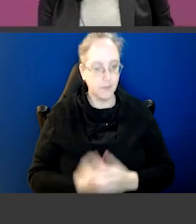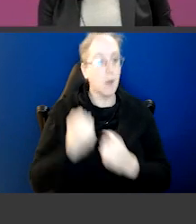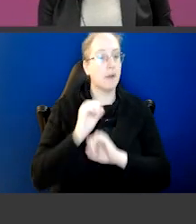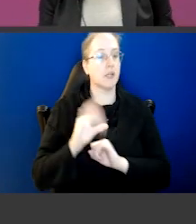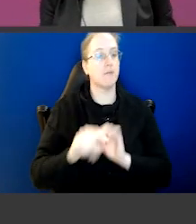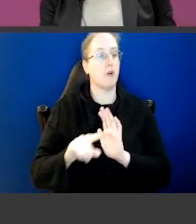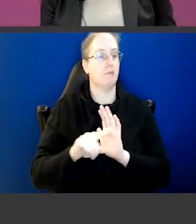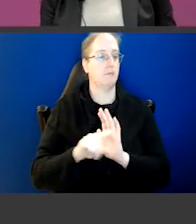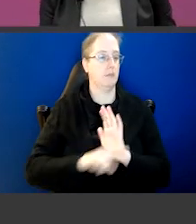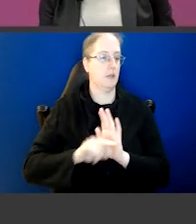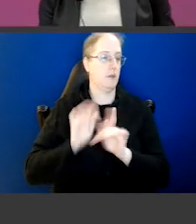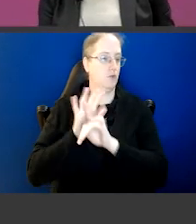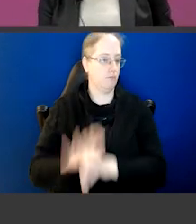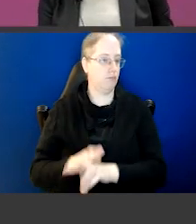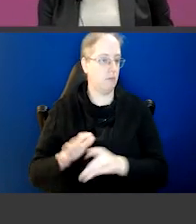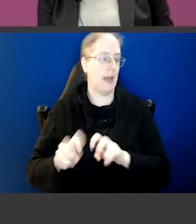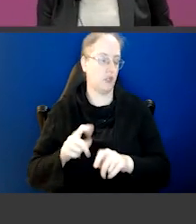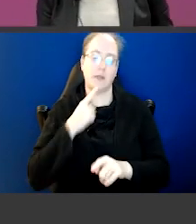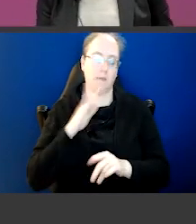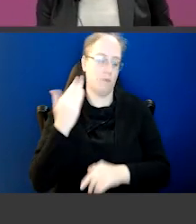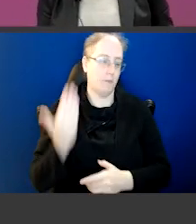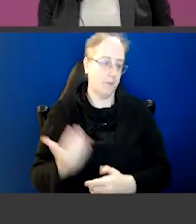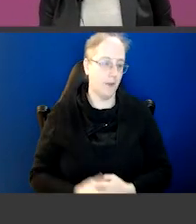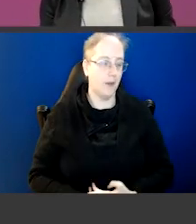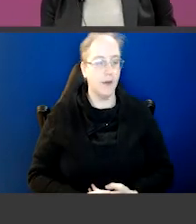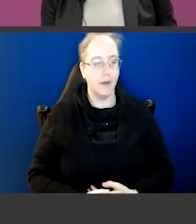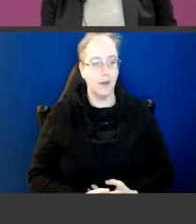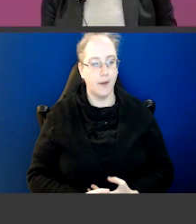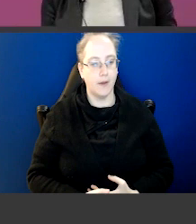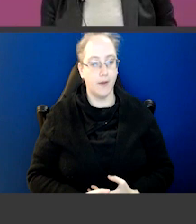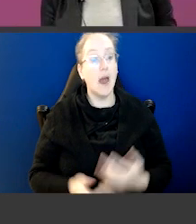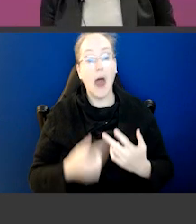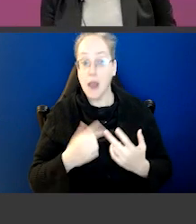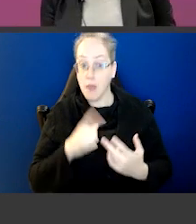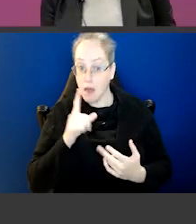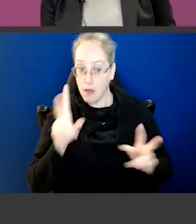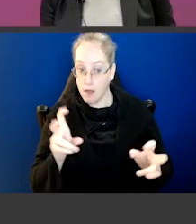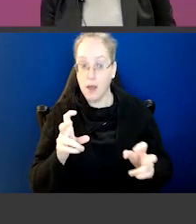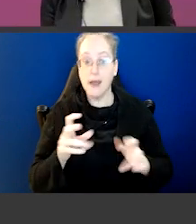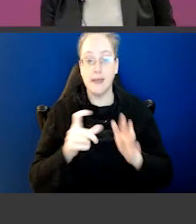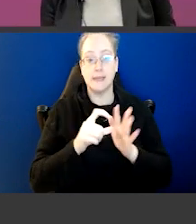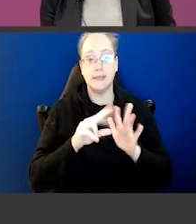detrimental action, which I've already spoken about. Another protection includes protection